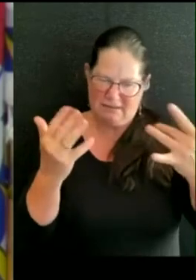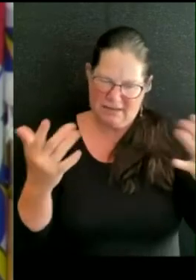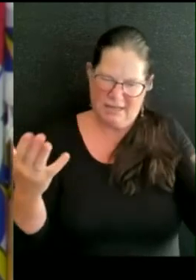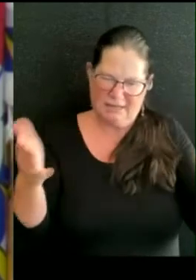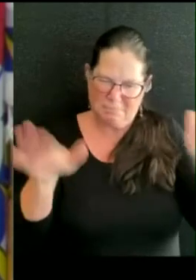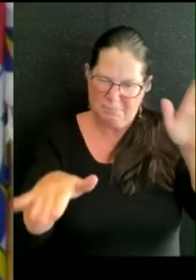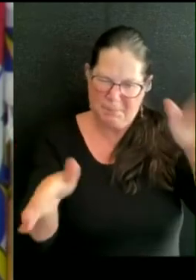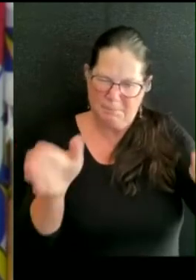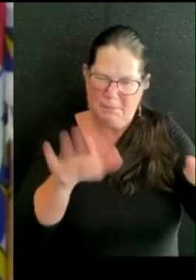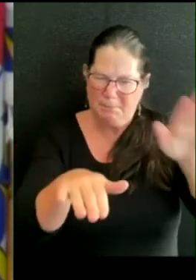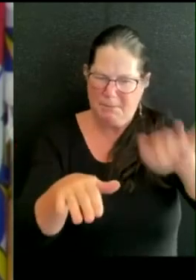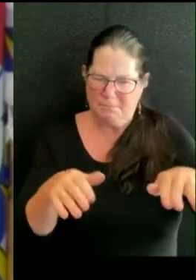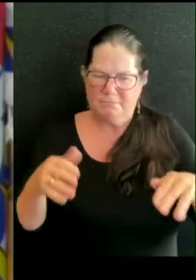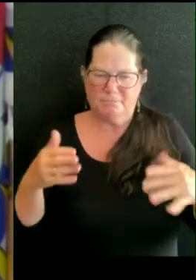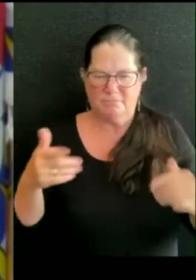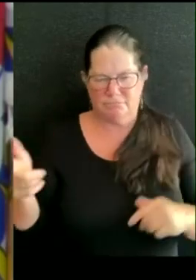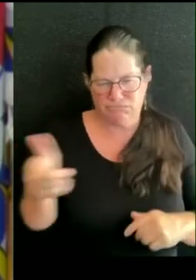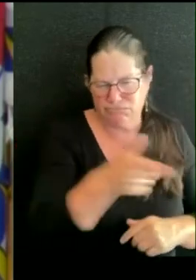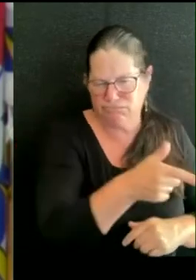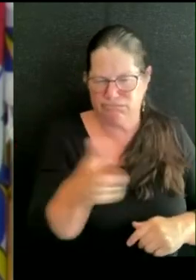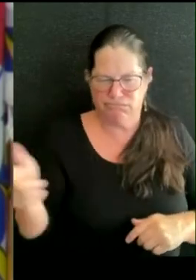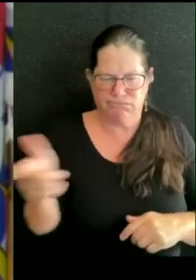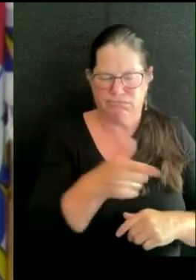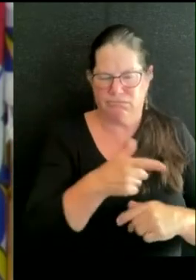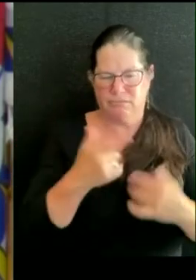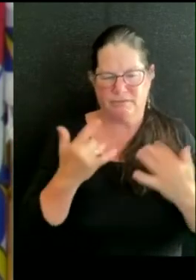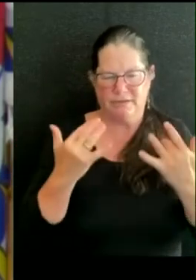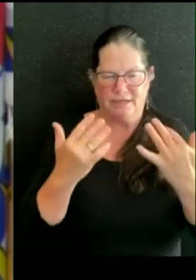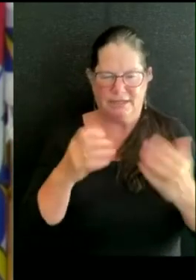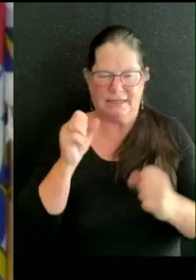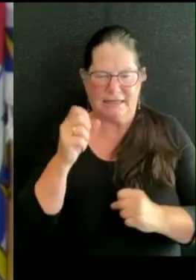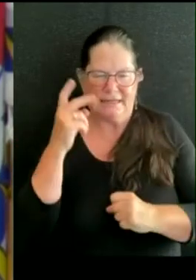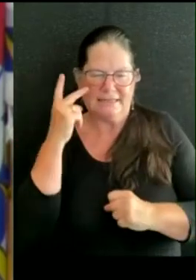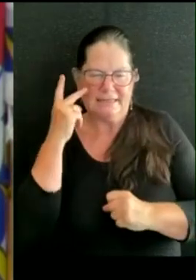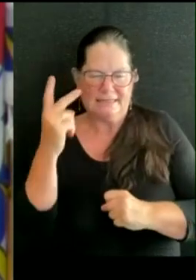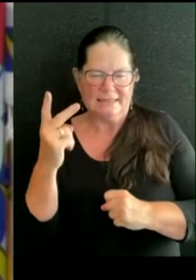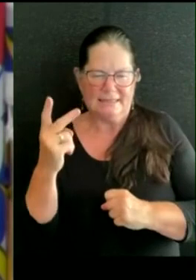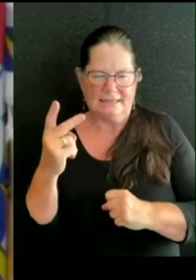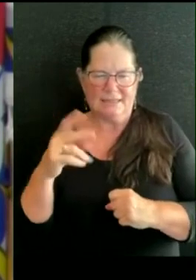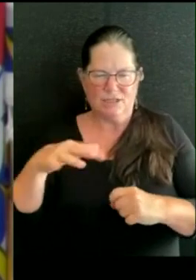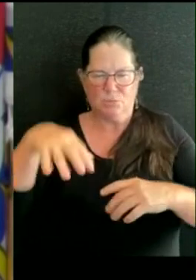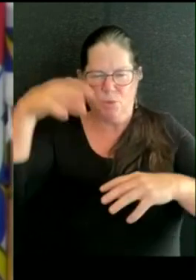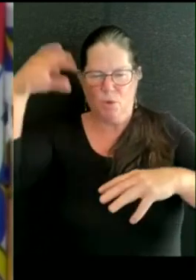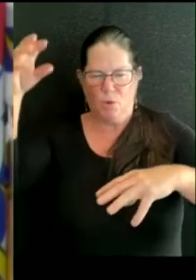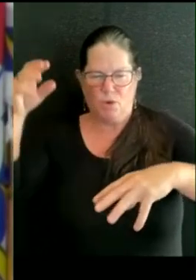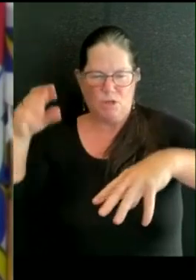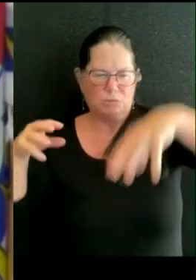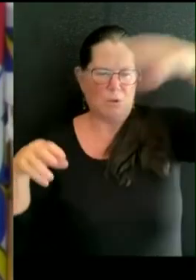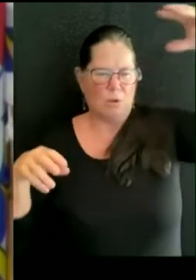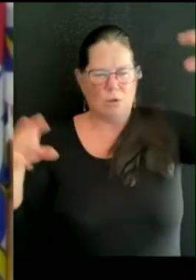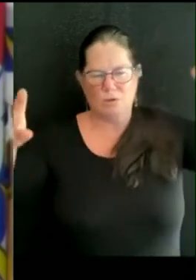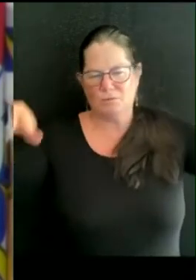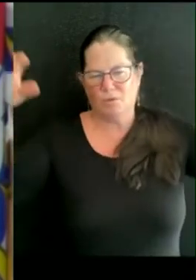see smoke and fire, sometimes in what looks like very concerning amounts over the community.